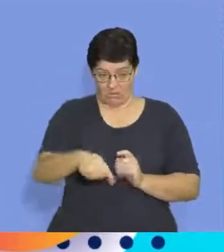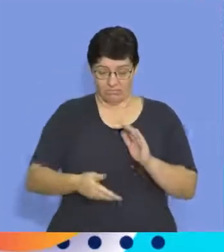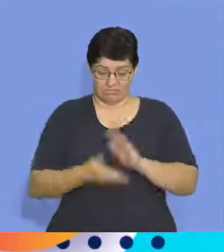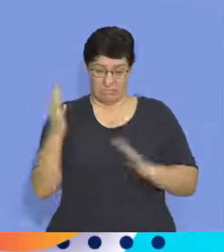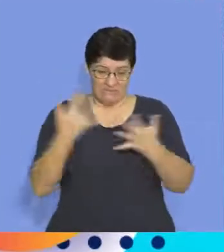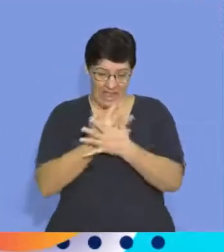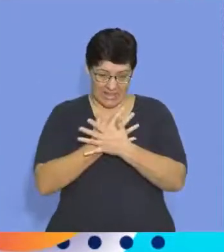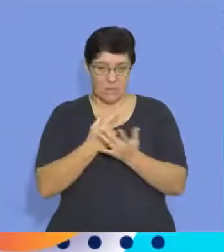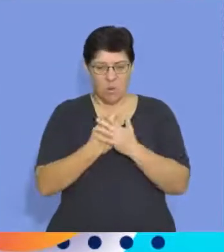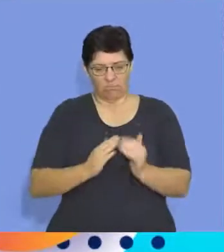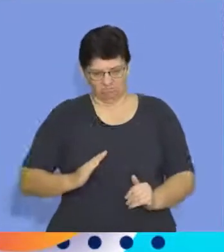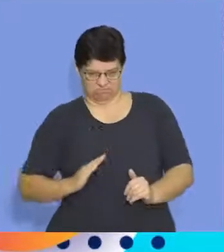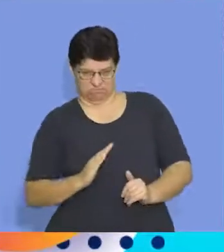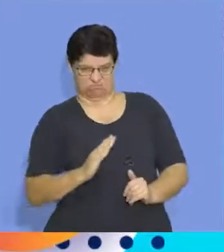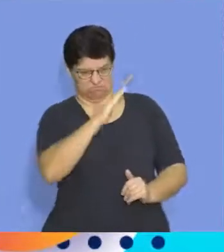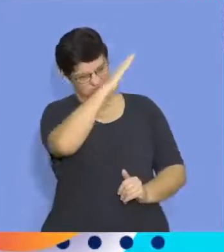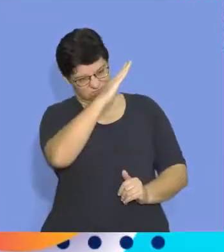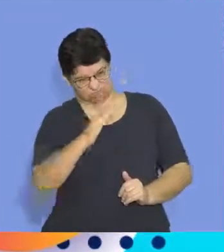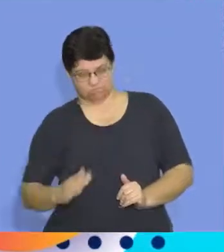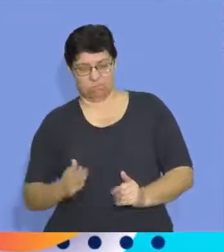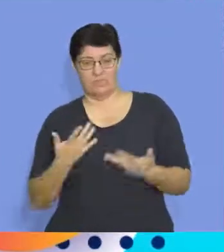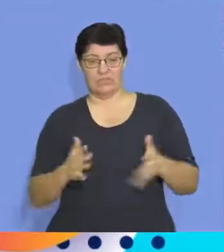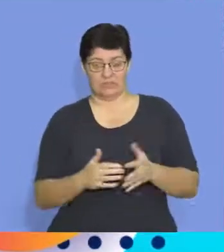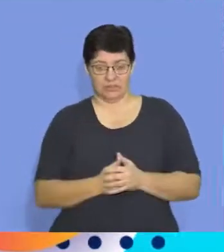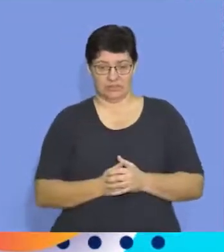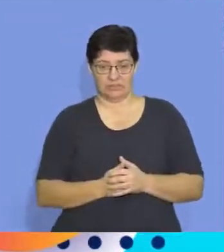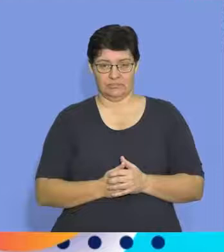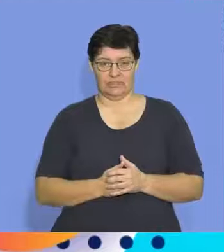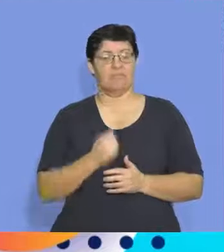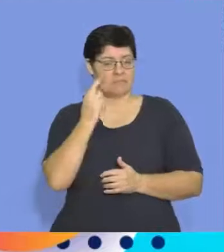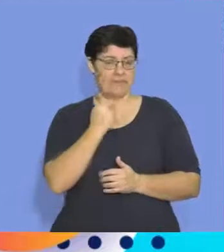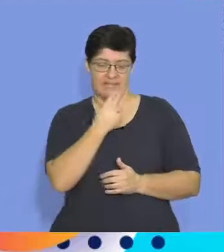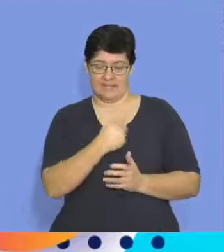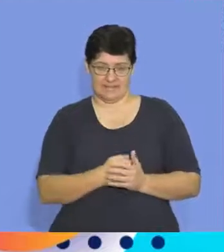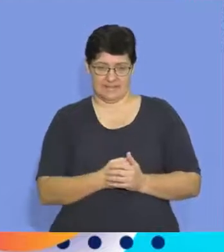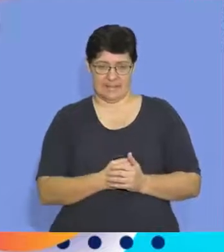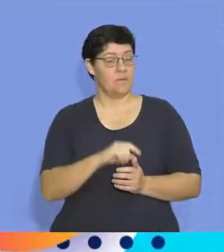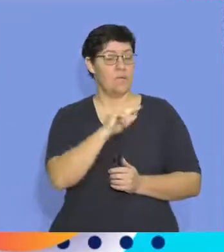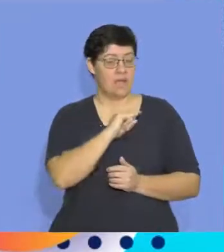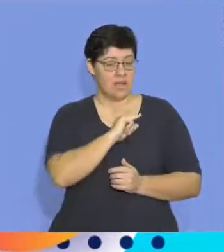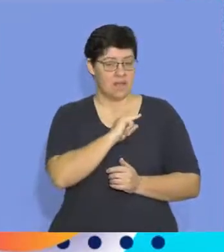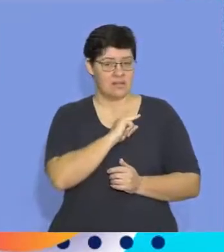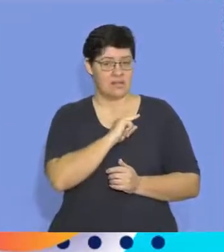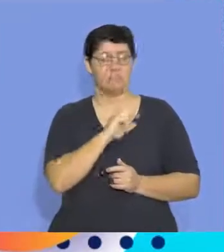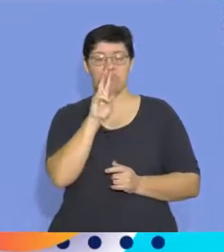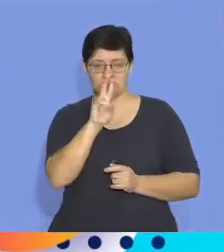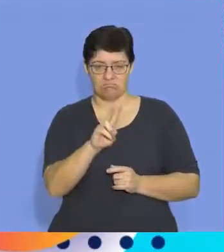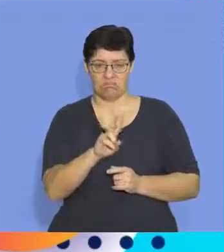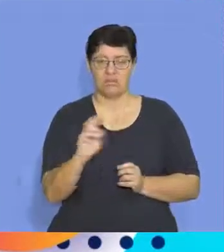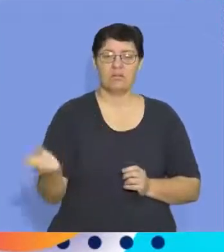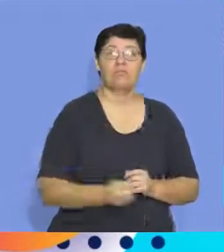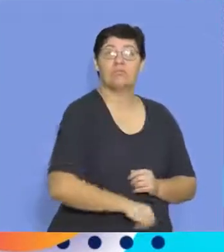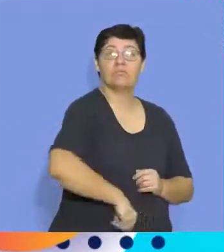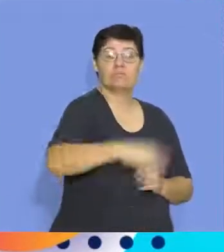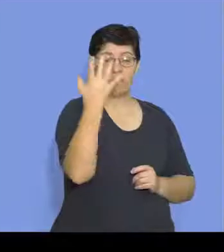the gradient gets more steep. This is nice because it looks like the motion of an object being thrown